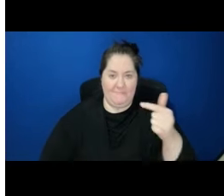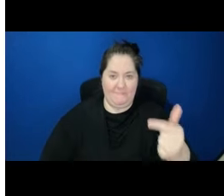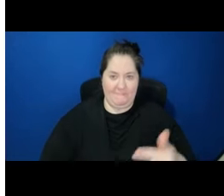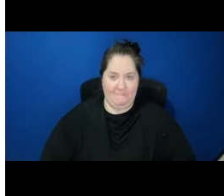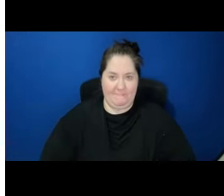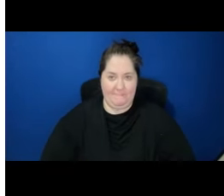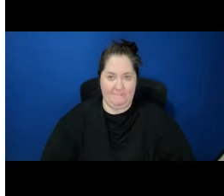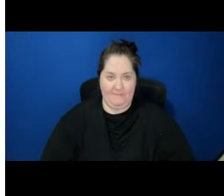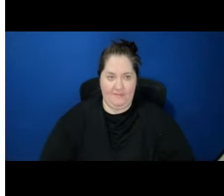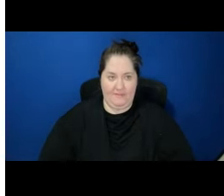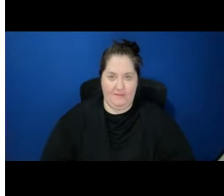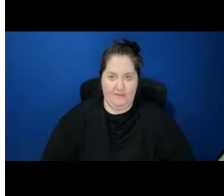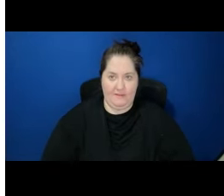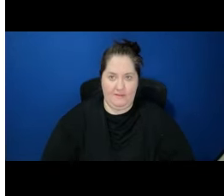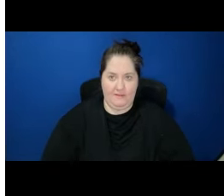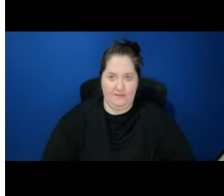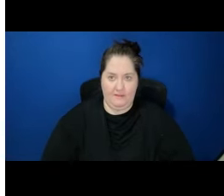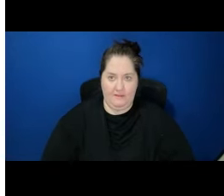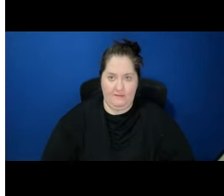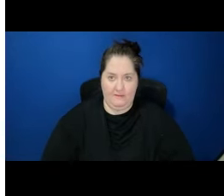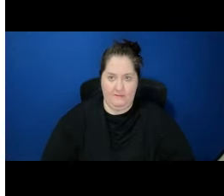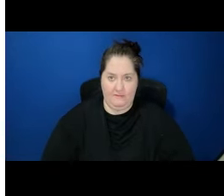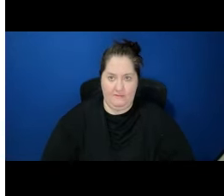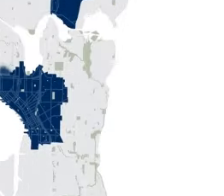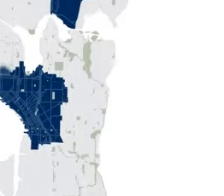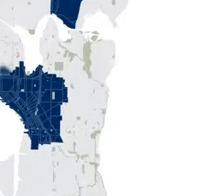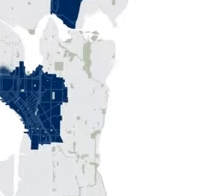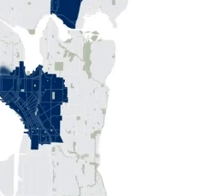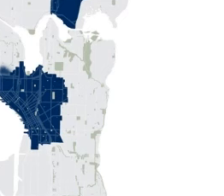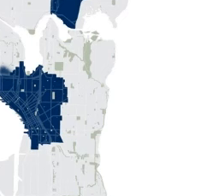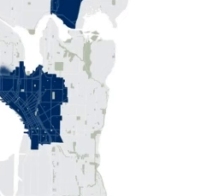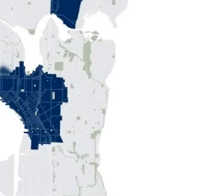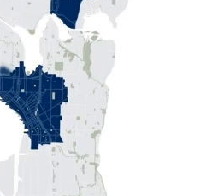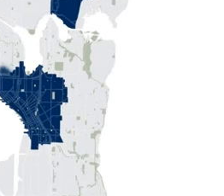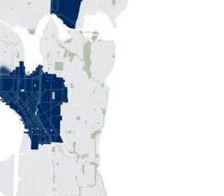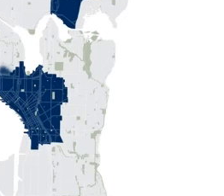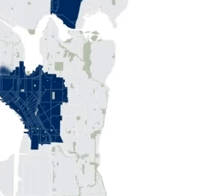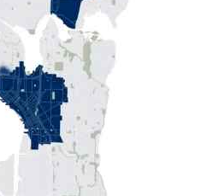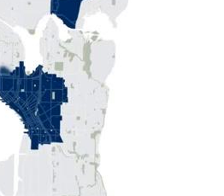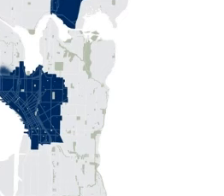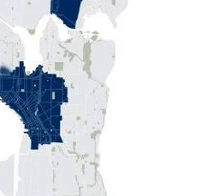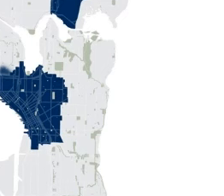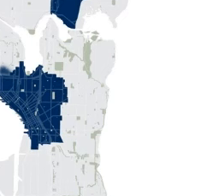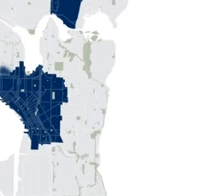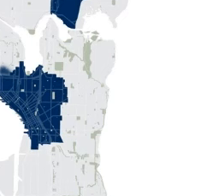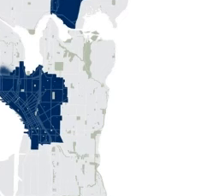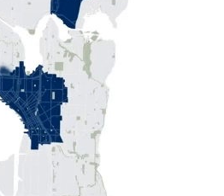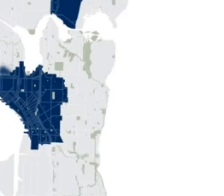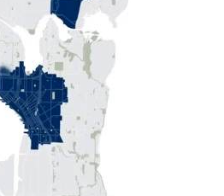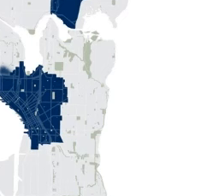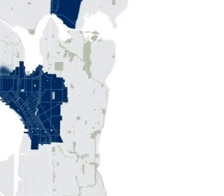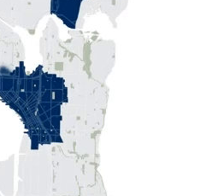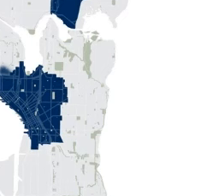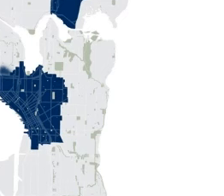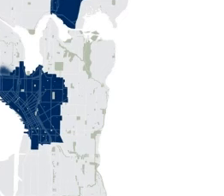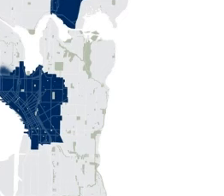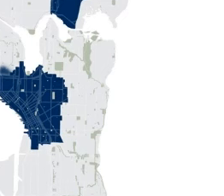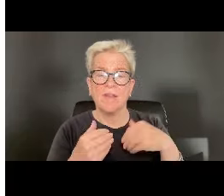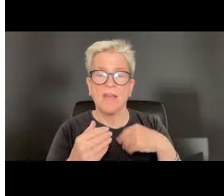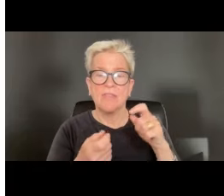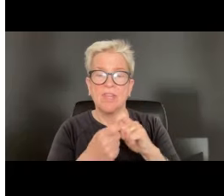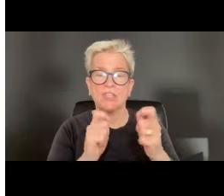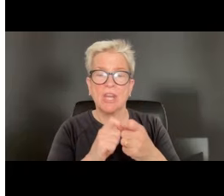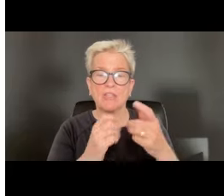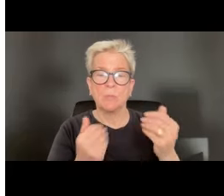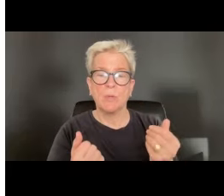of each of those center, the place types, and the role that they would play and the changes that we're proposing.